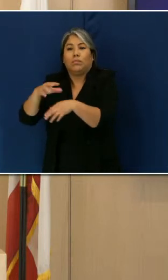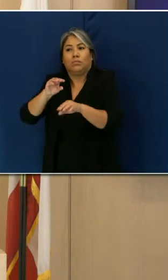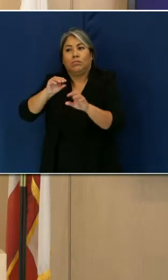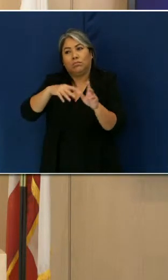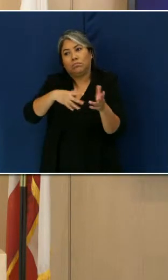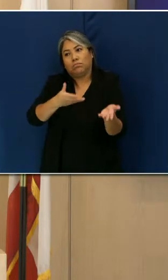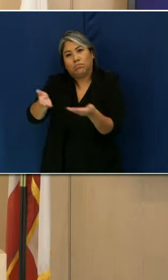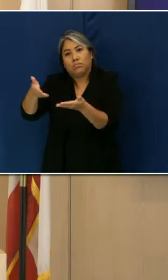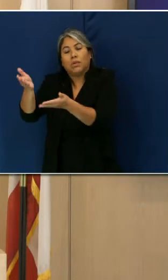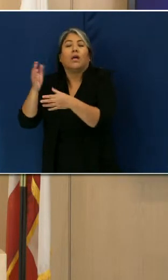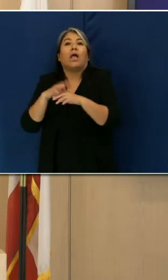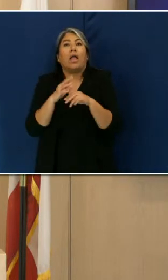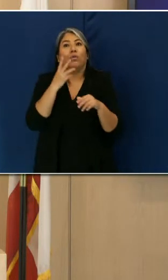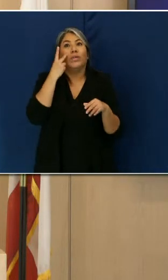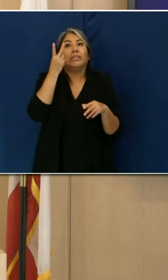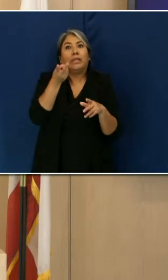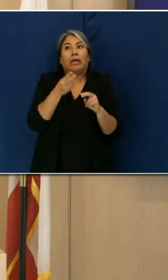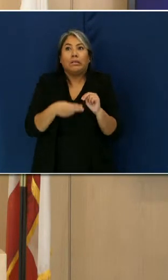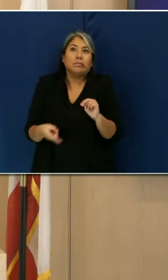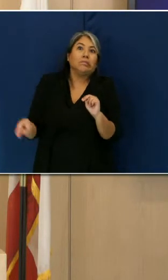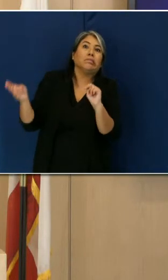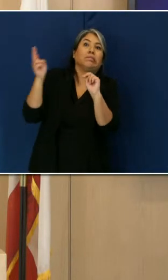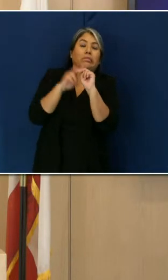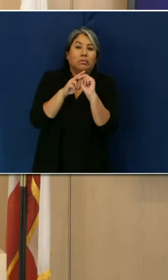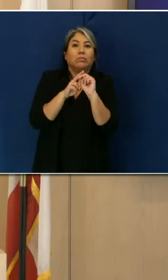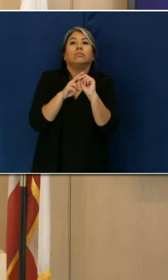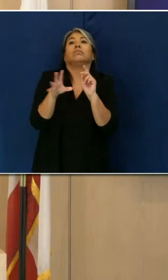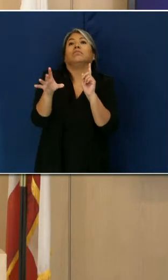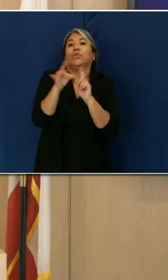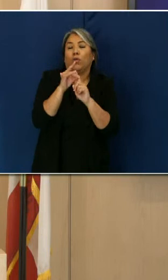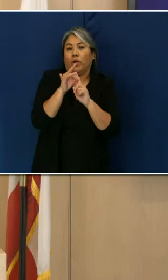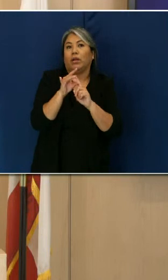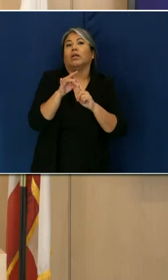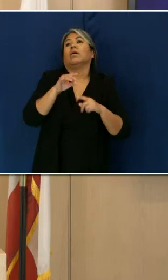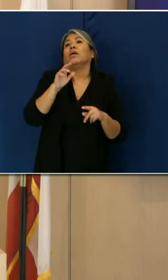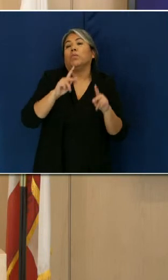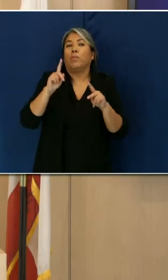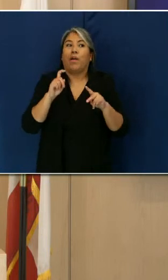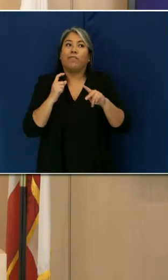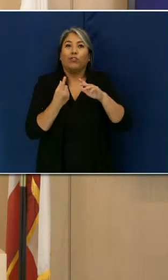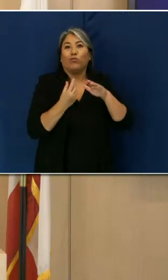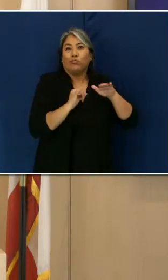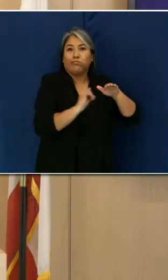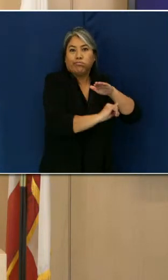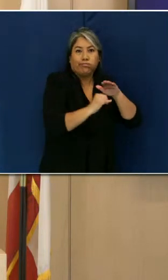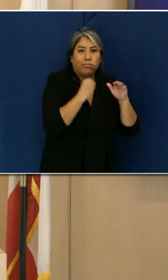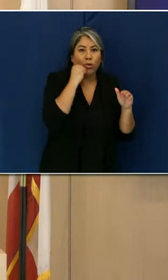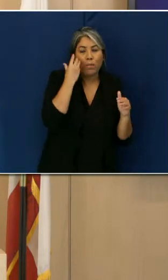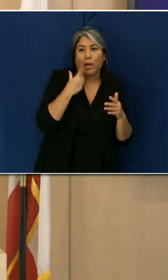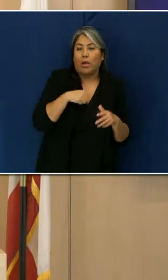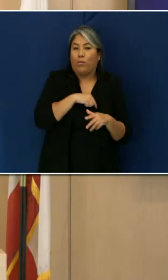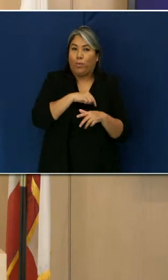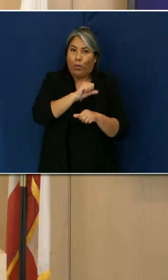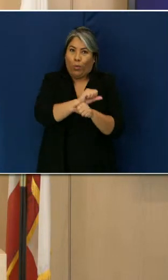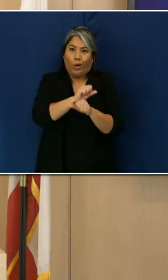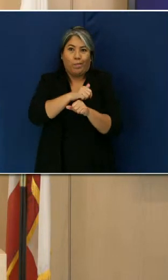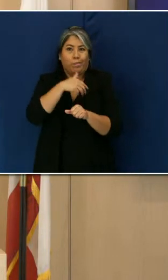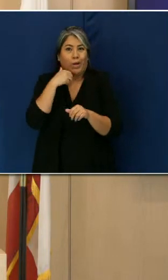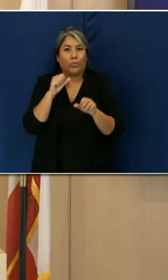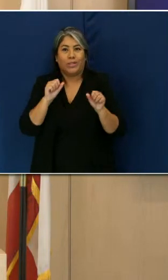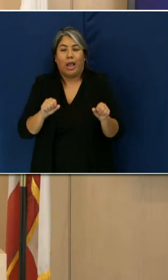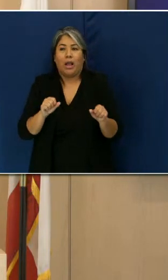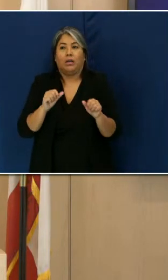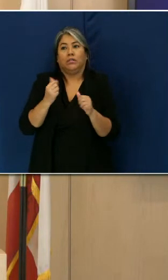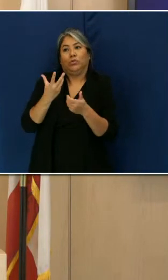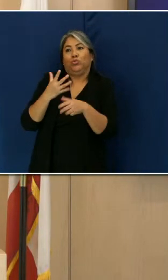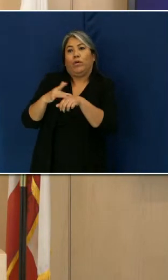in utilization from COVID-positive people or people who have to quarantine. And we have worked as best we can to try and make those rooms available